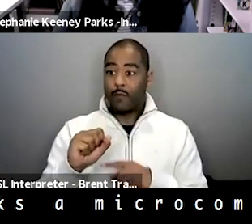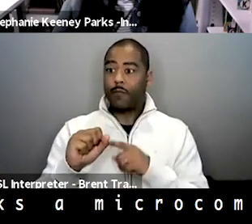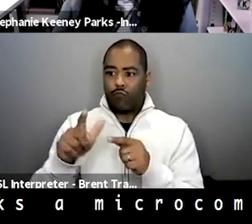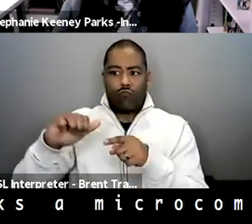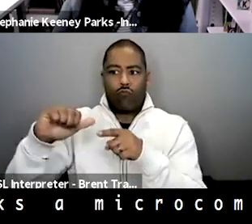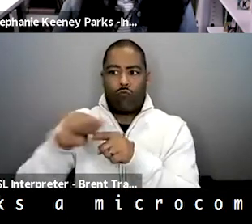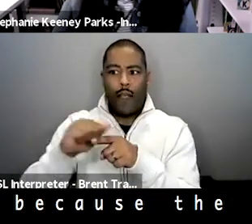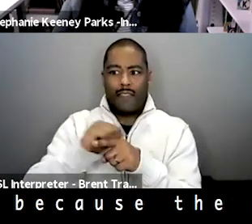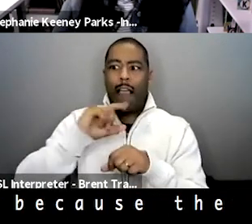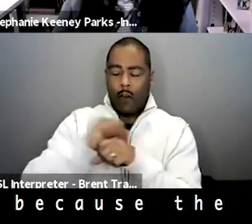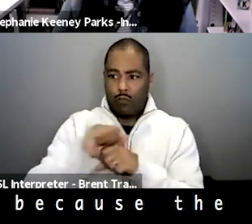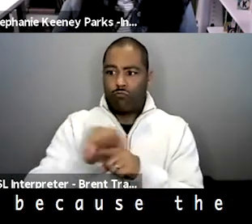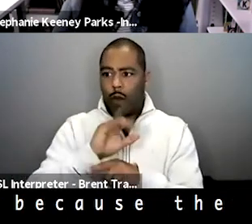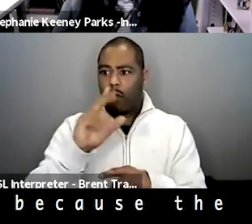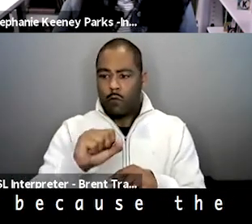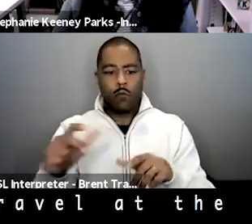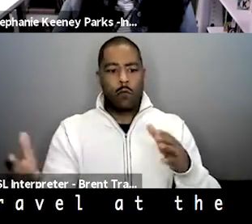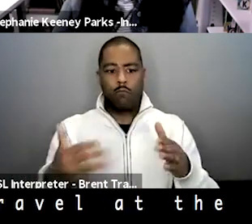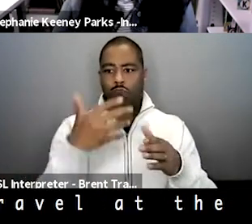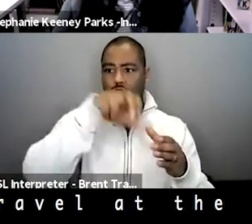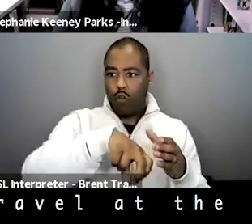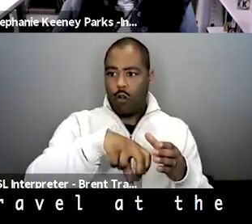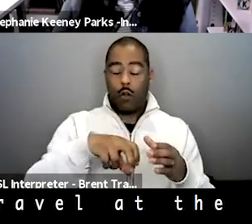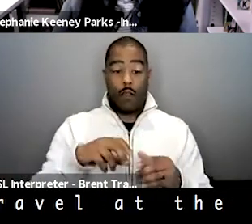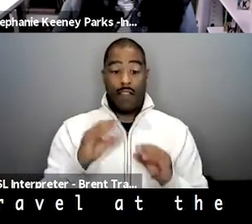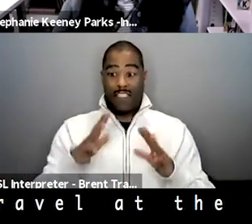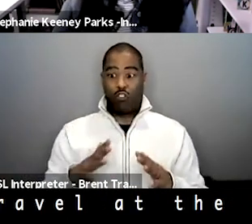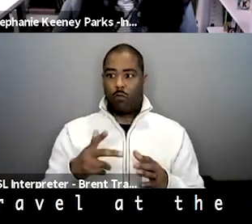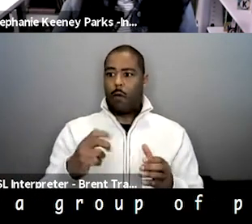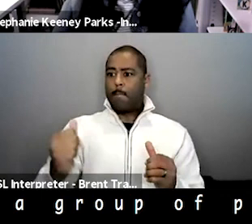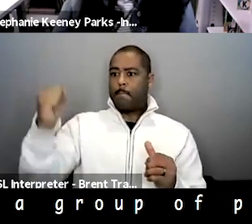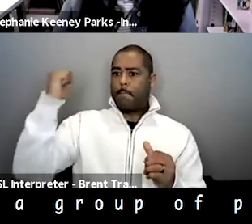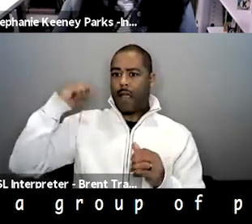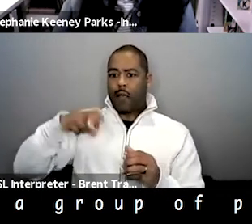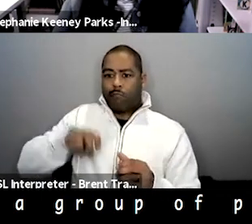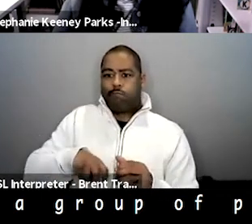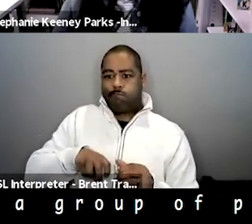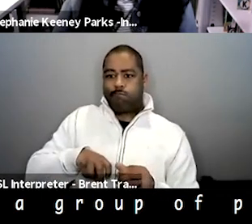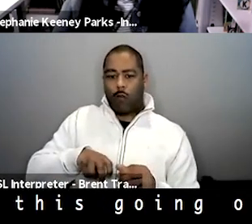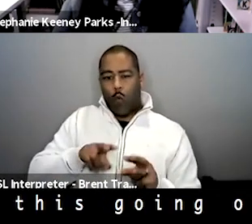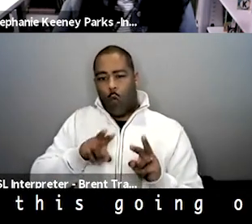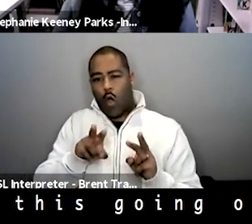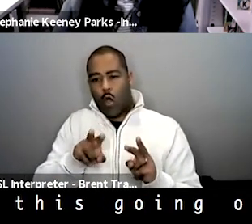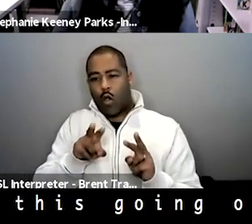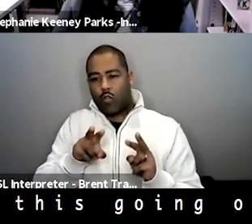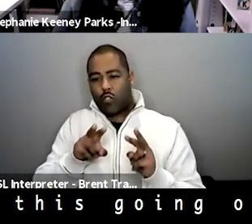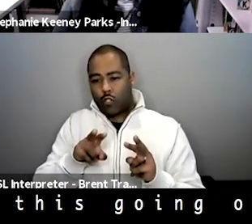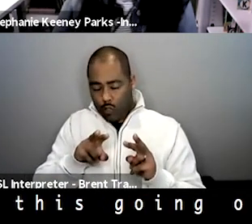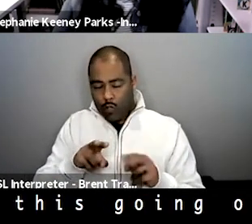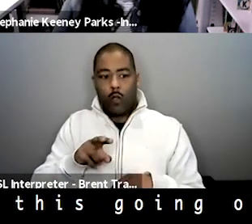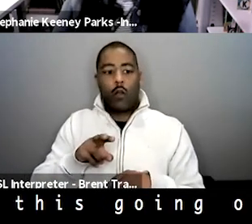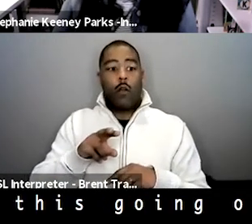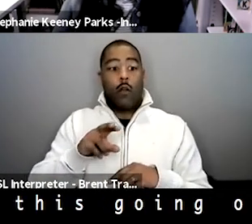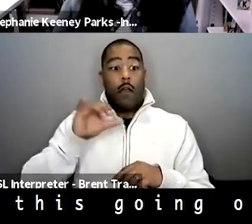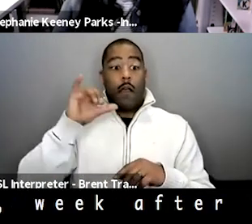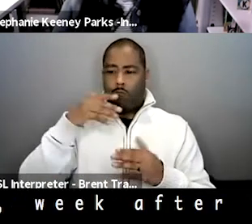And for all of these weeks, a micro community had developed because, the people tend to travel at the same time of day. So